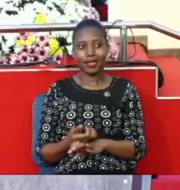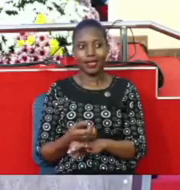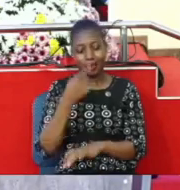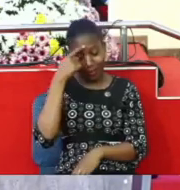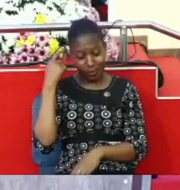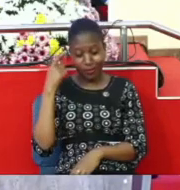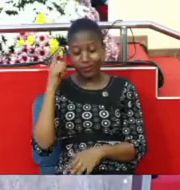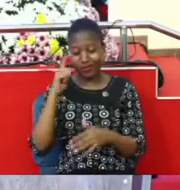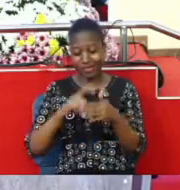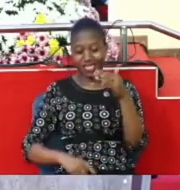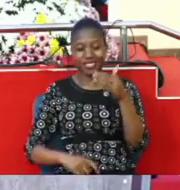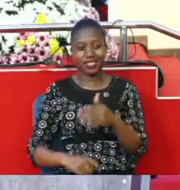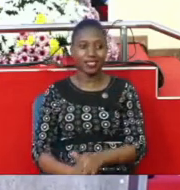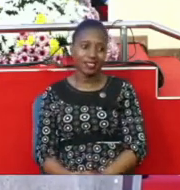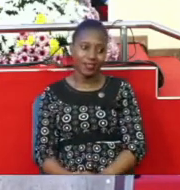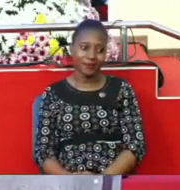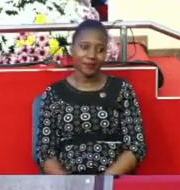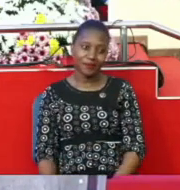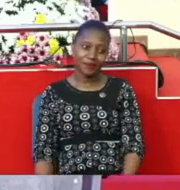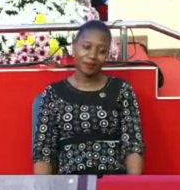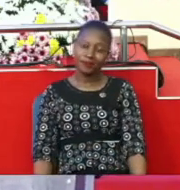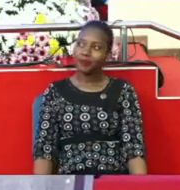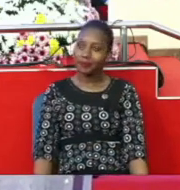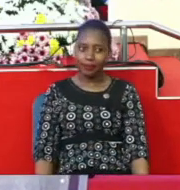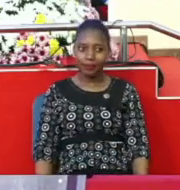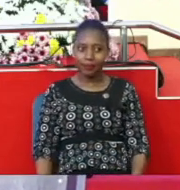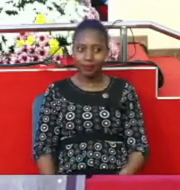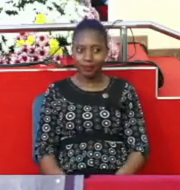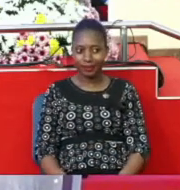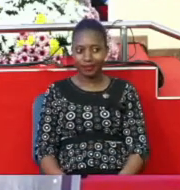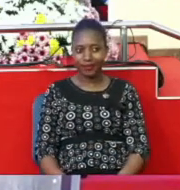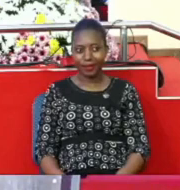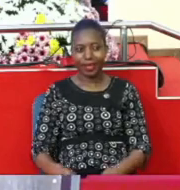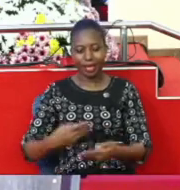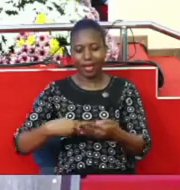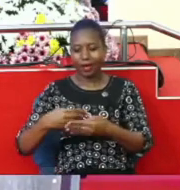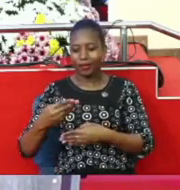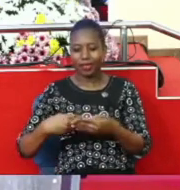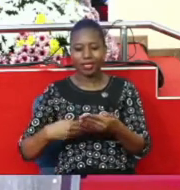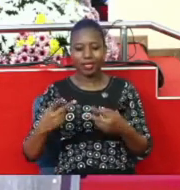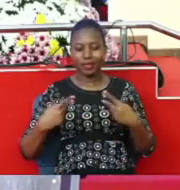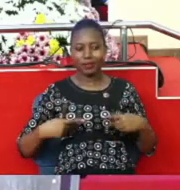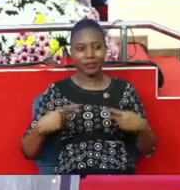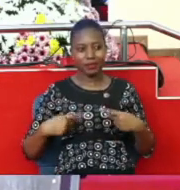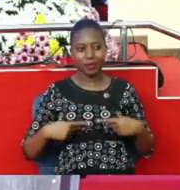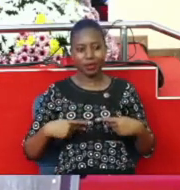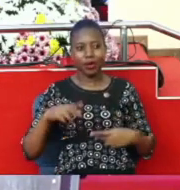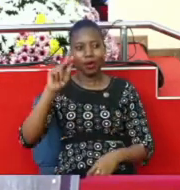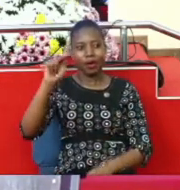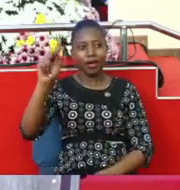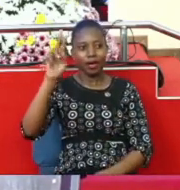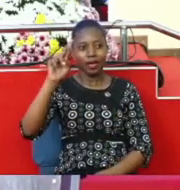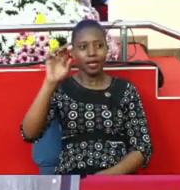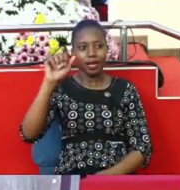Maoti. Ushuru. Nini watu wa biashara? Simeanza kukimbizwa na watu wa KRA. Sema amina kama